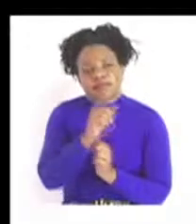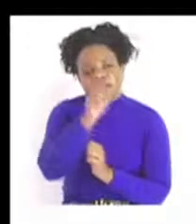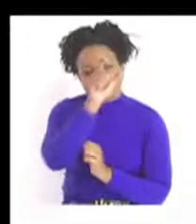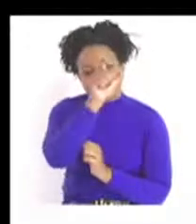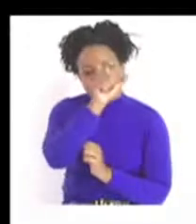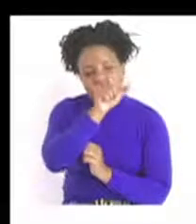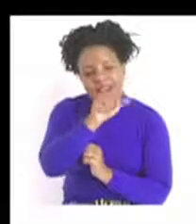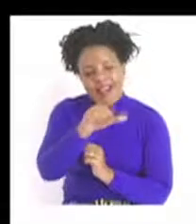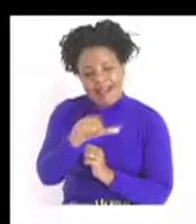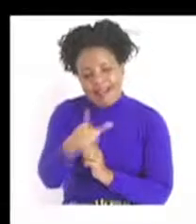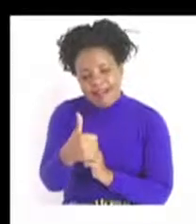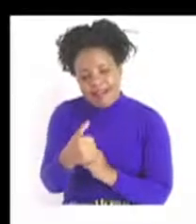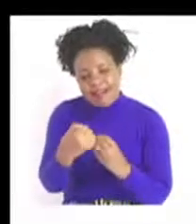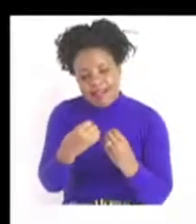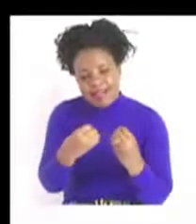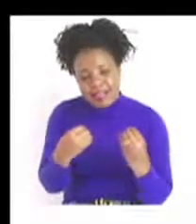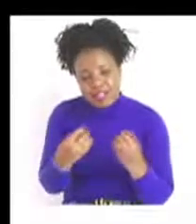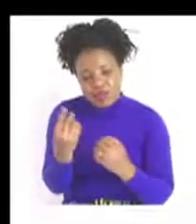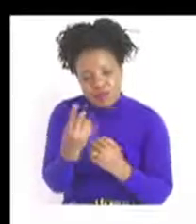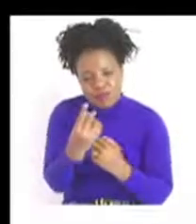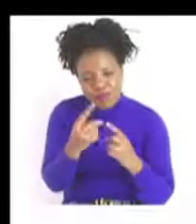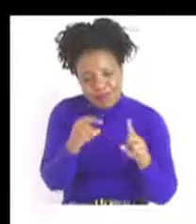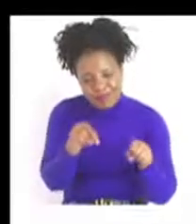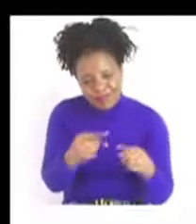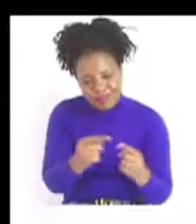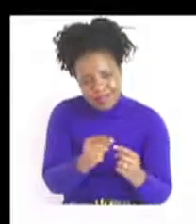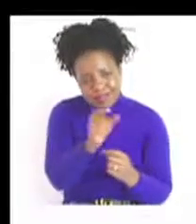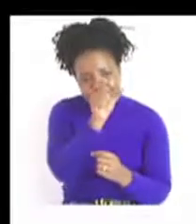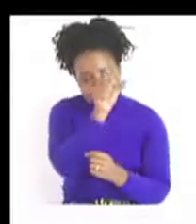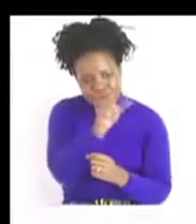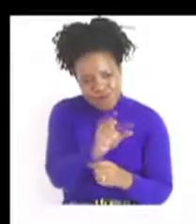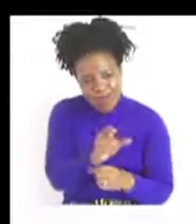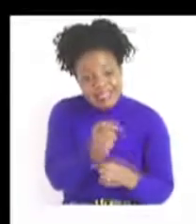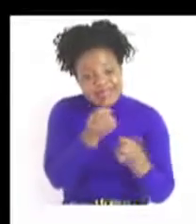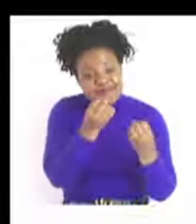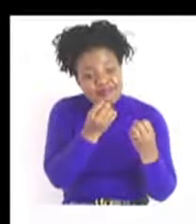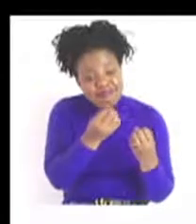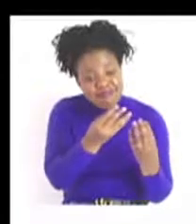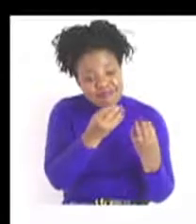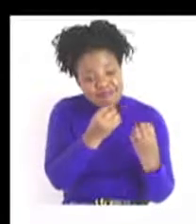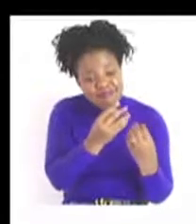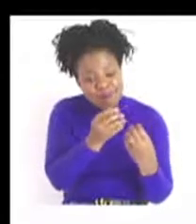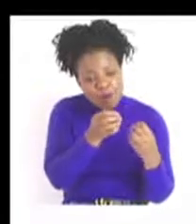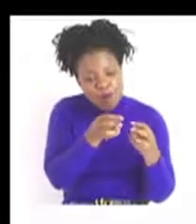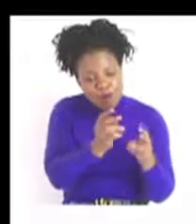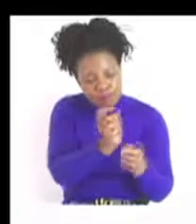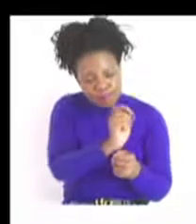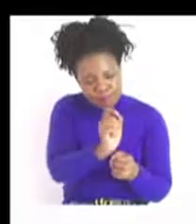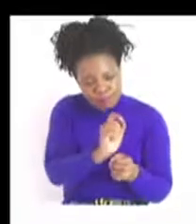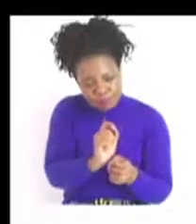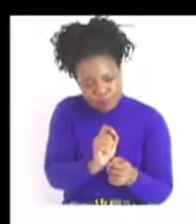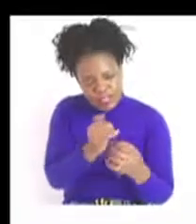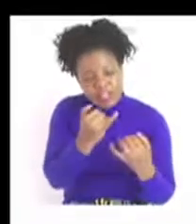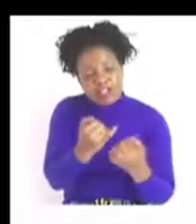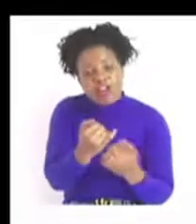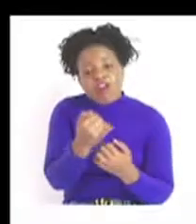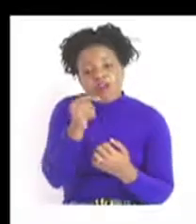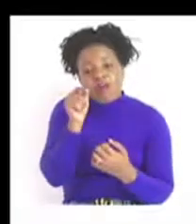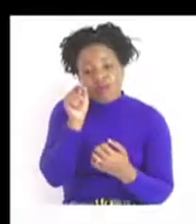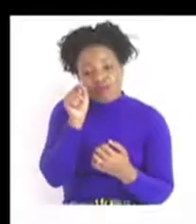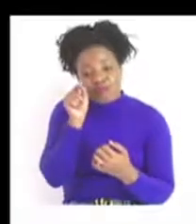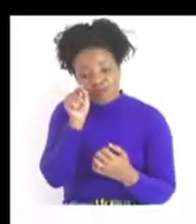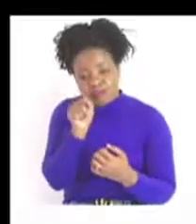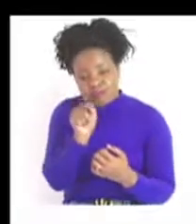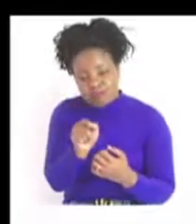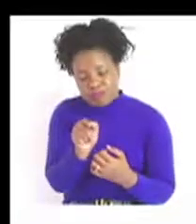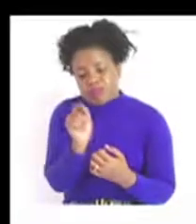bought. Tia is going shopping for his items from the list of the other children.